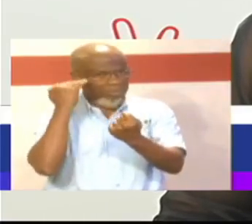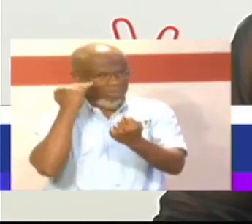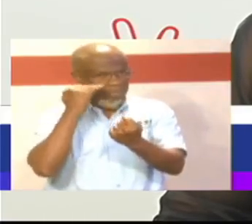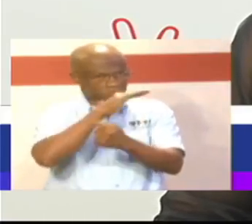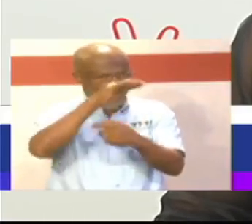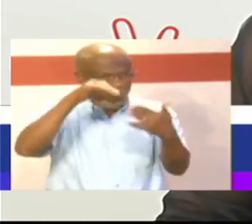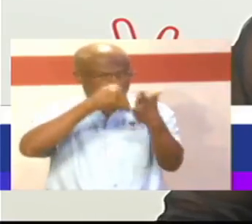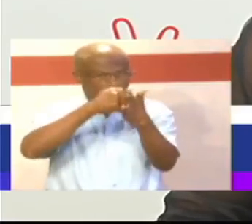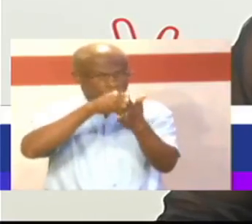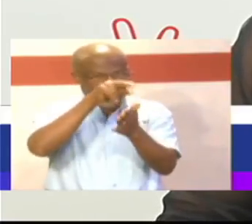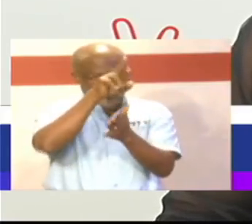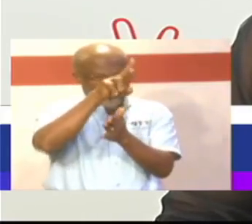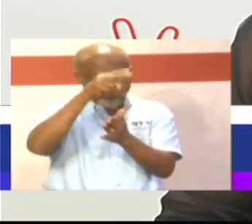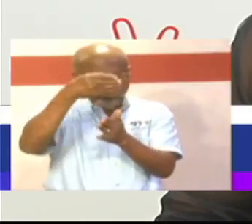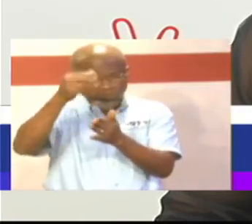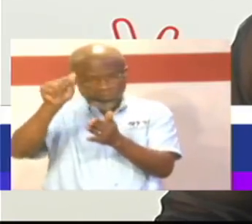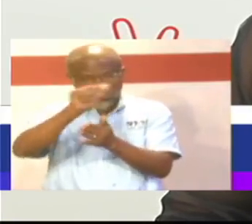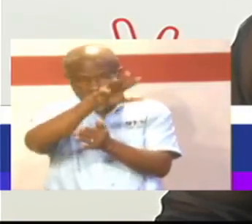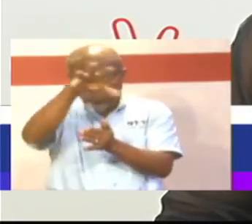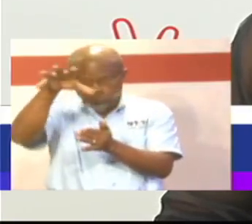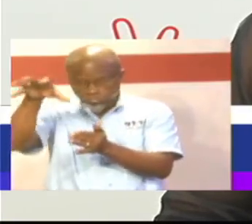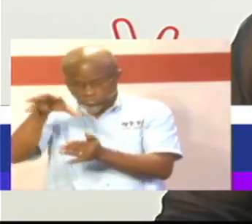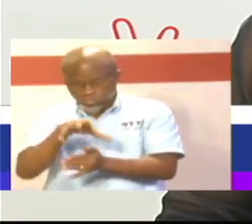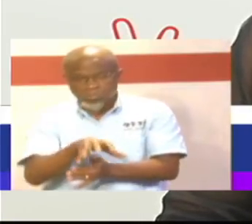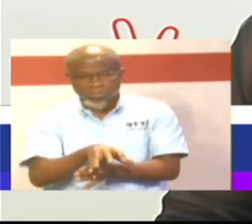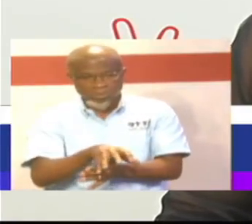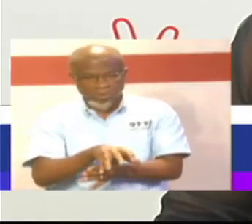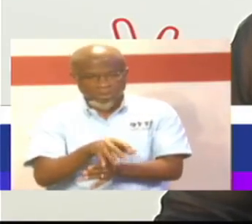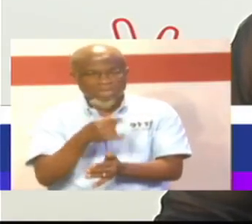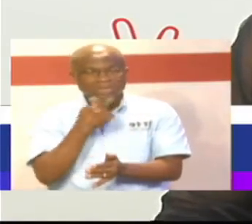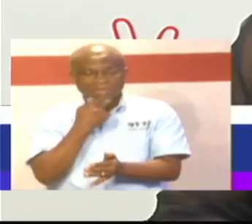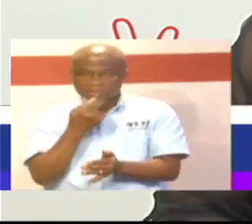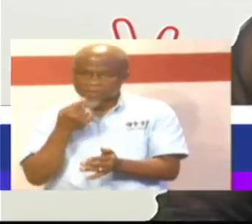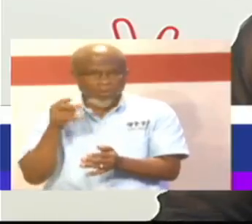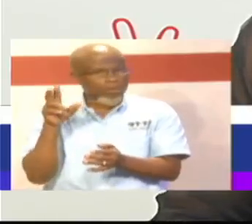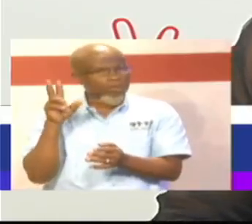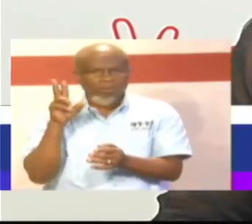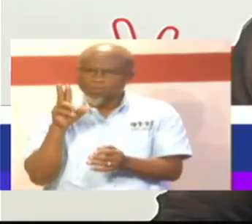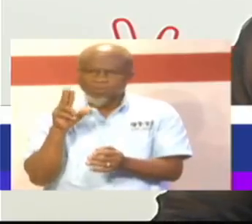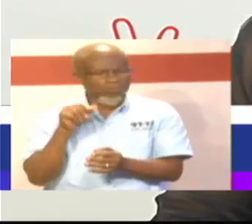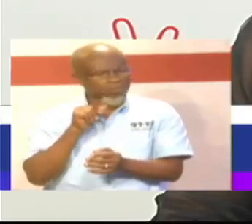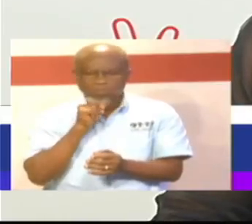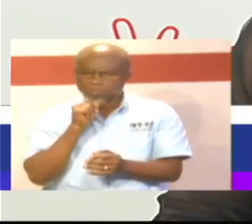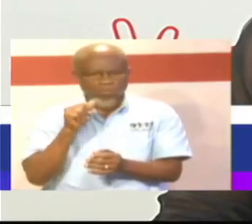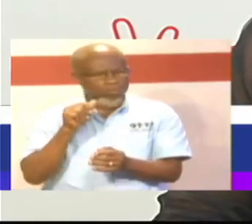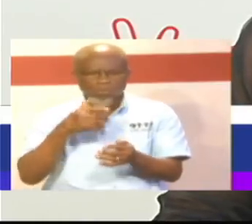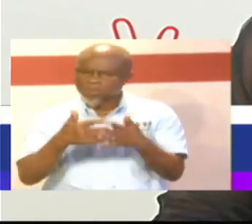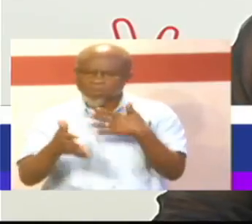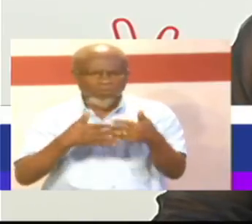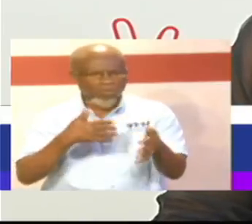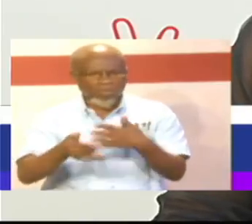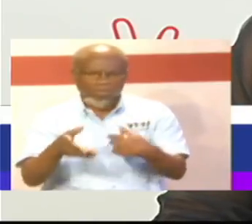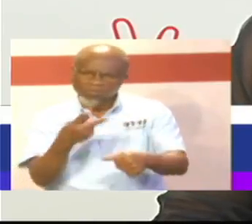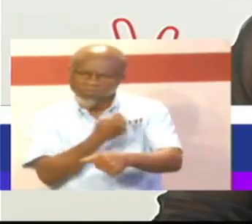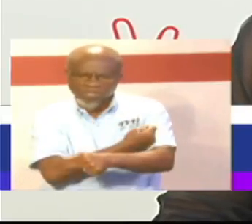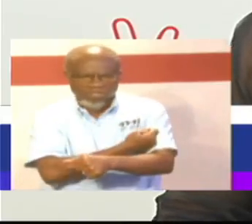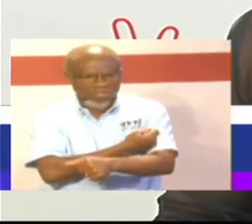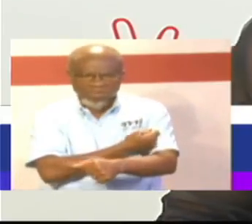have confirmed this in her presentation. So this morning, the Ministry of Health, through the